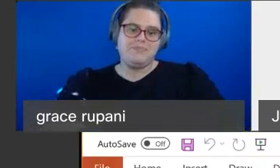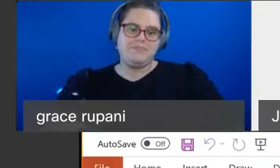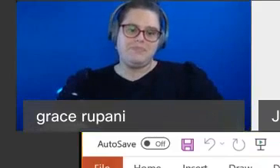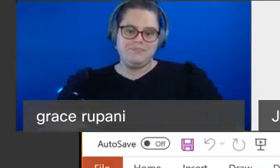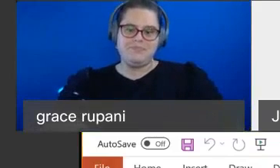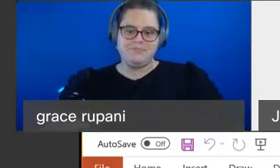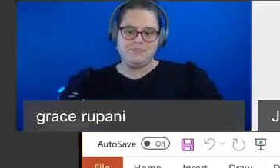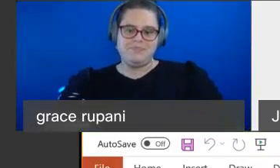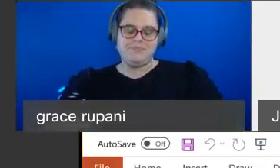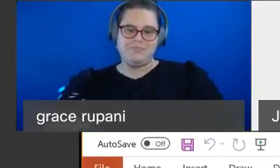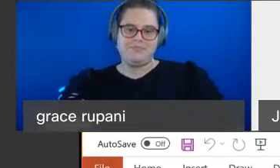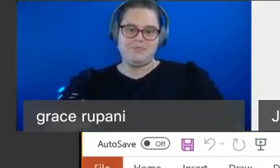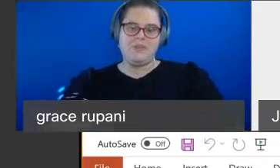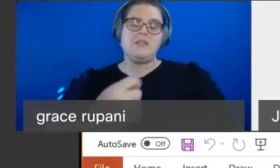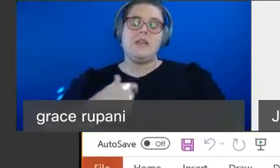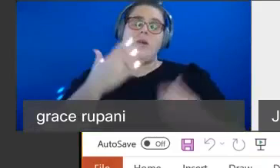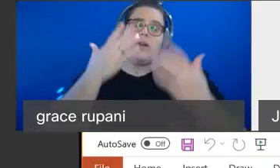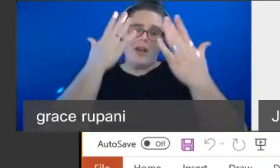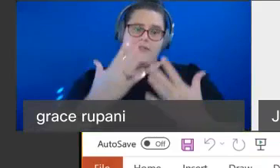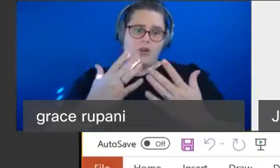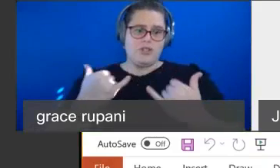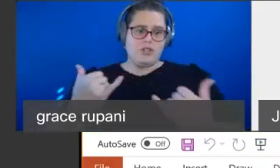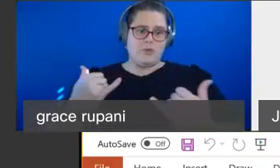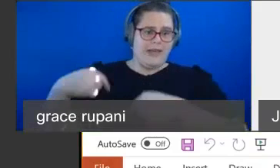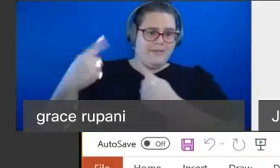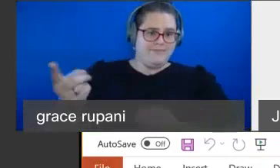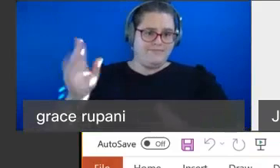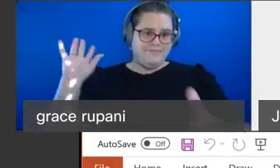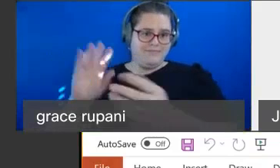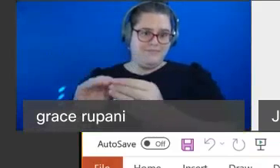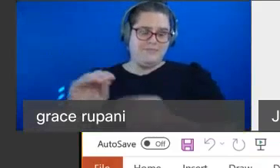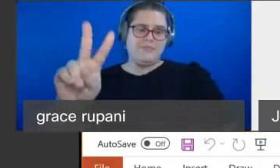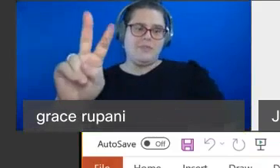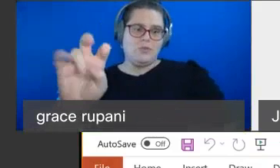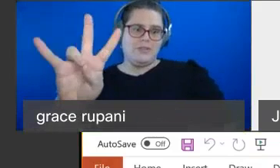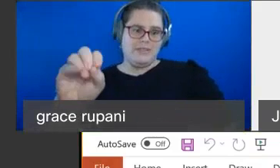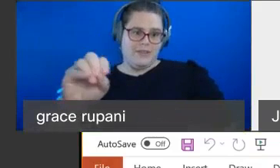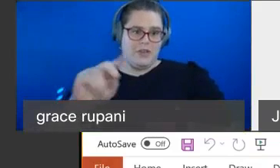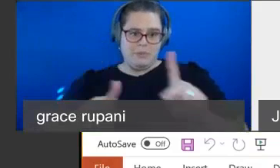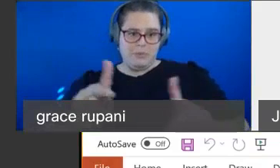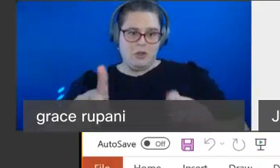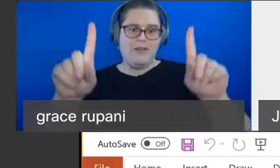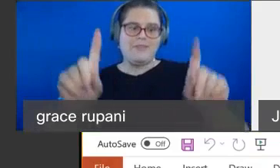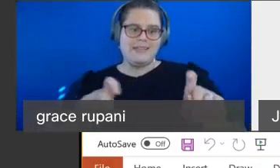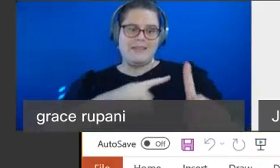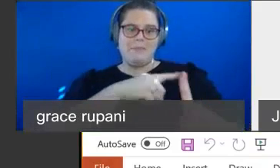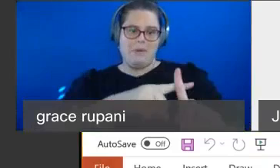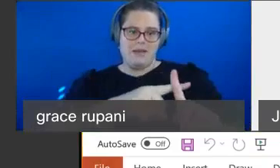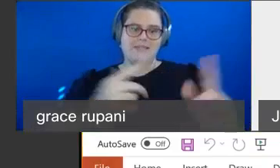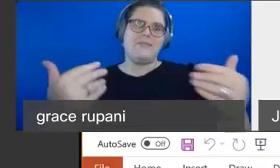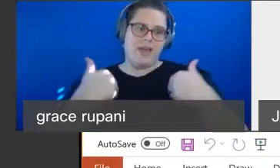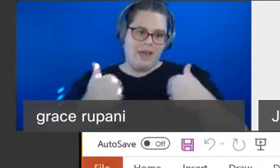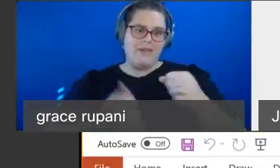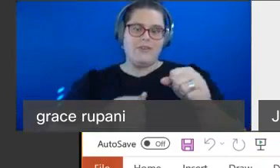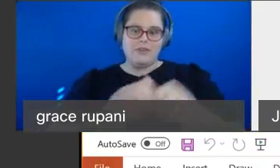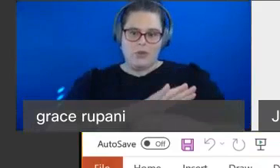Unfortunately, to date, we now have 270 people who have tested positive for coronavirus. As you can